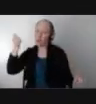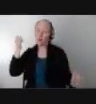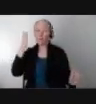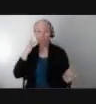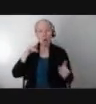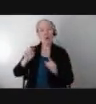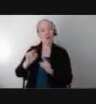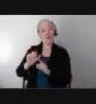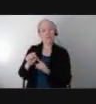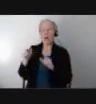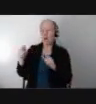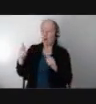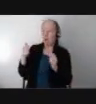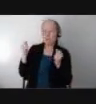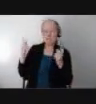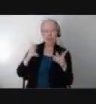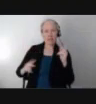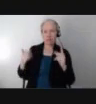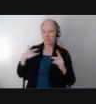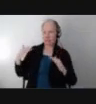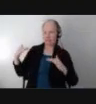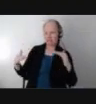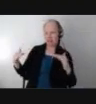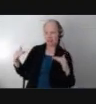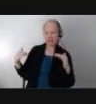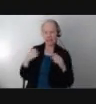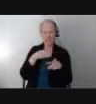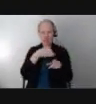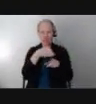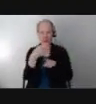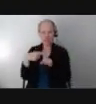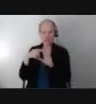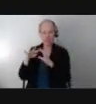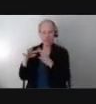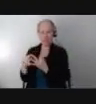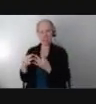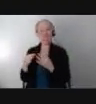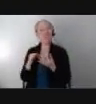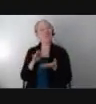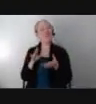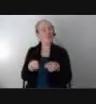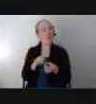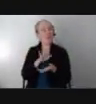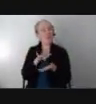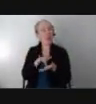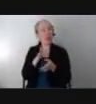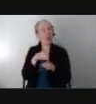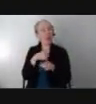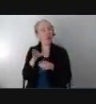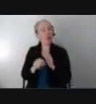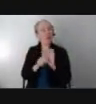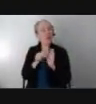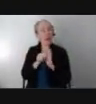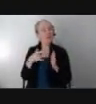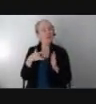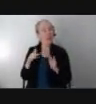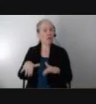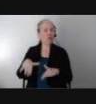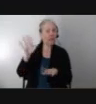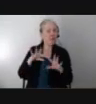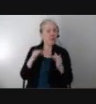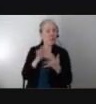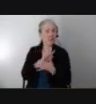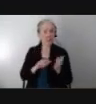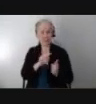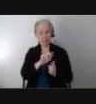balance career and family, especially at mid-career when most scientists and engineers are raising their families, NASA and our contractors are really